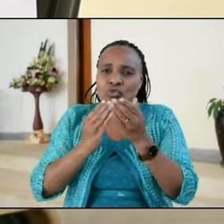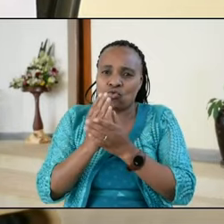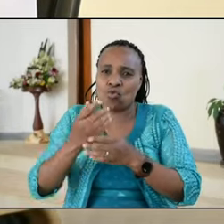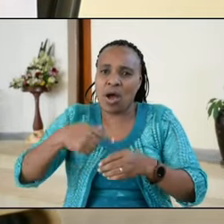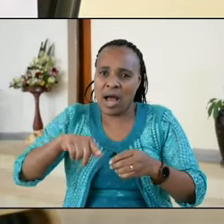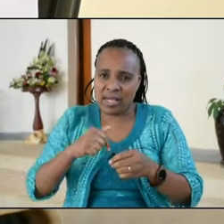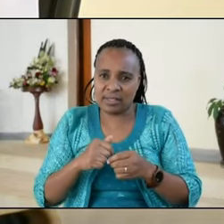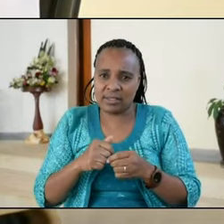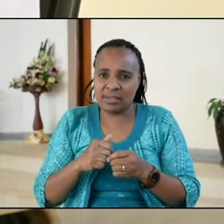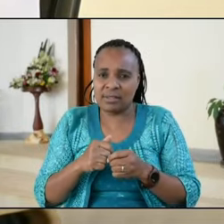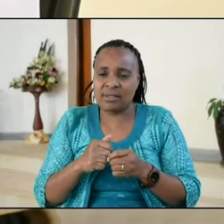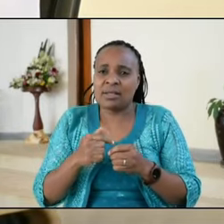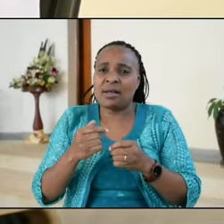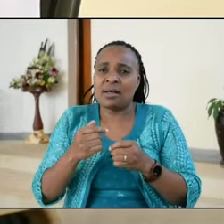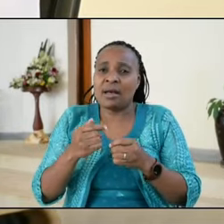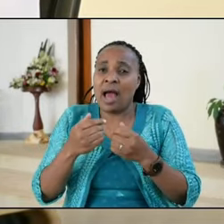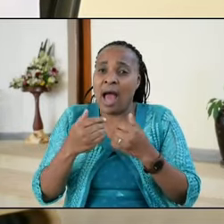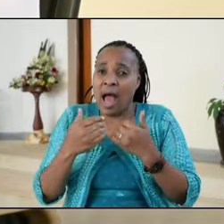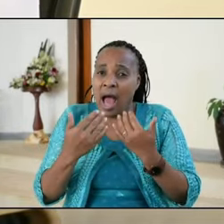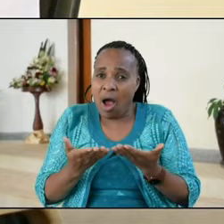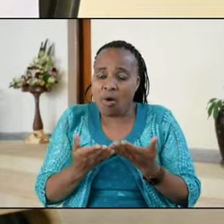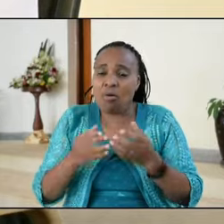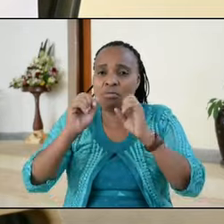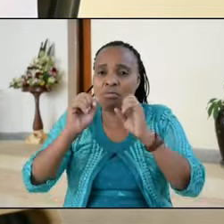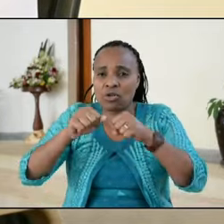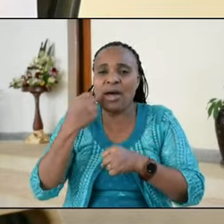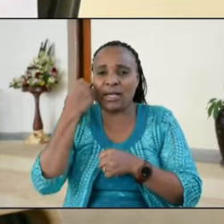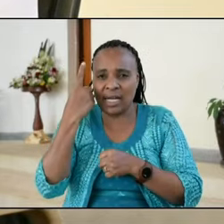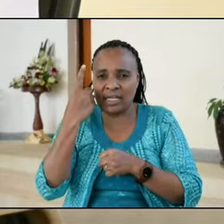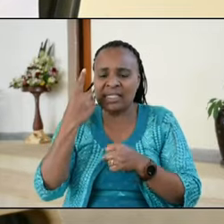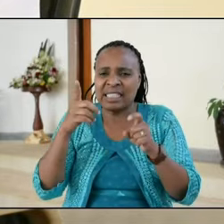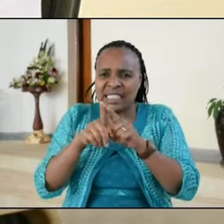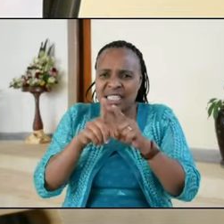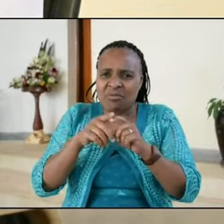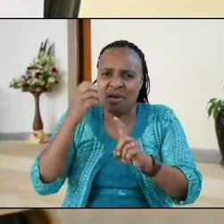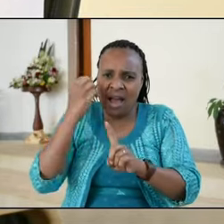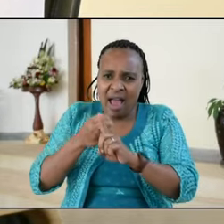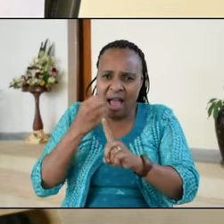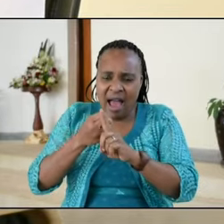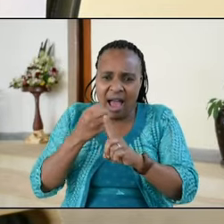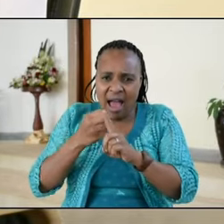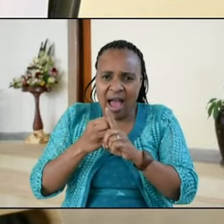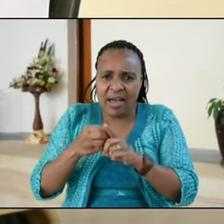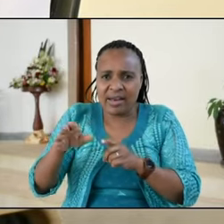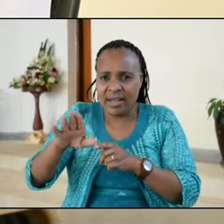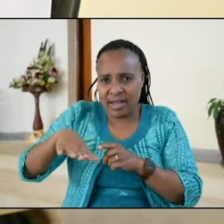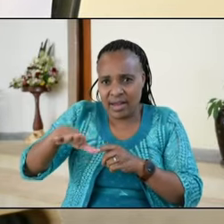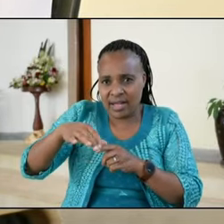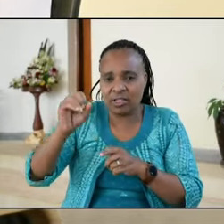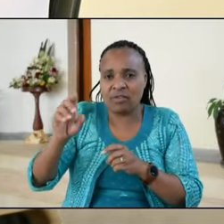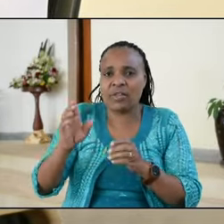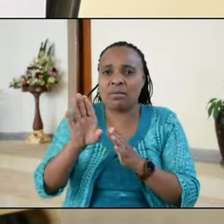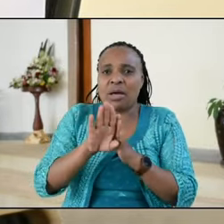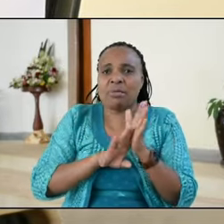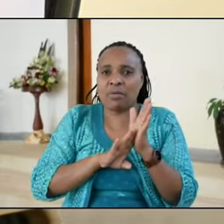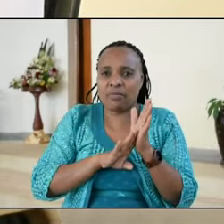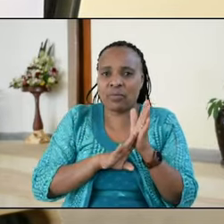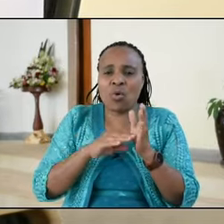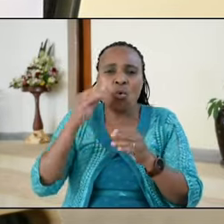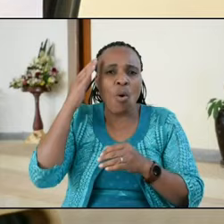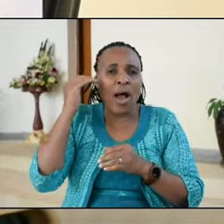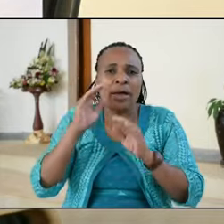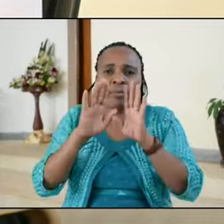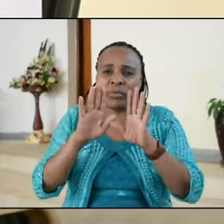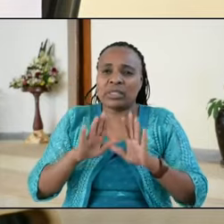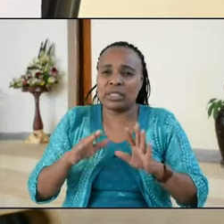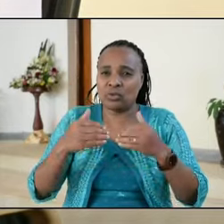speak to us through his word, we will be able to understand even these difficult portions of scripture. Now, why is it important